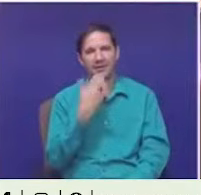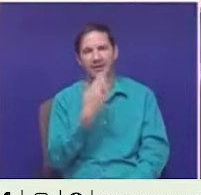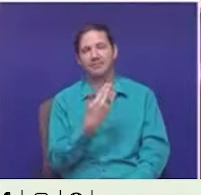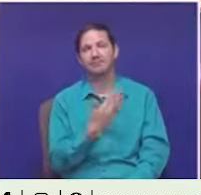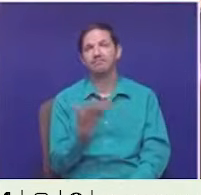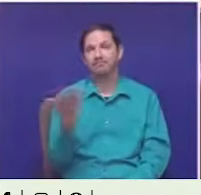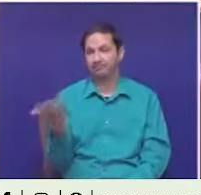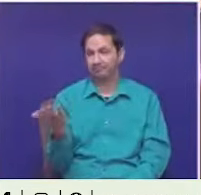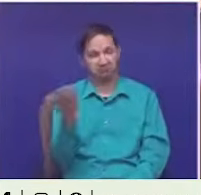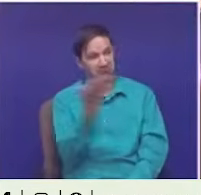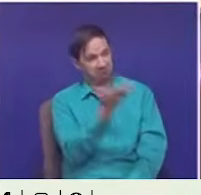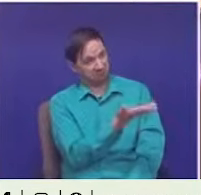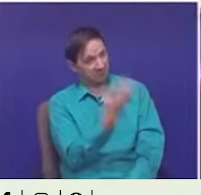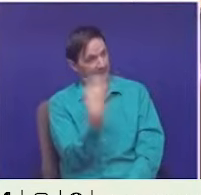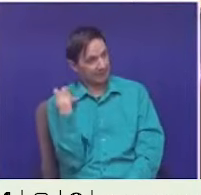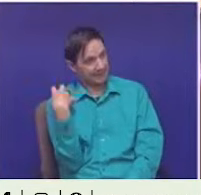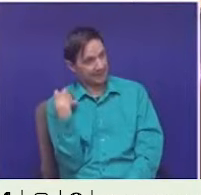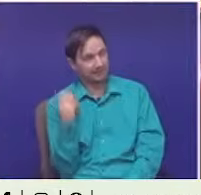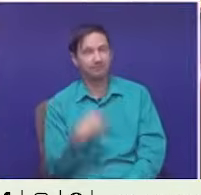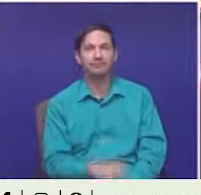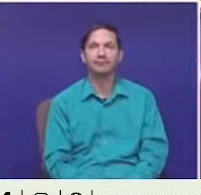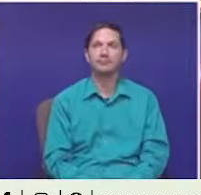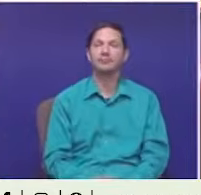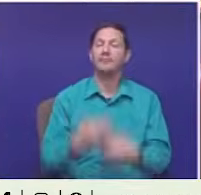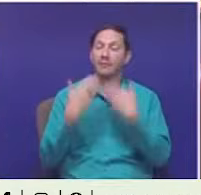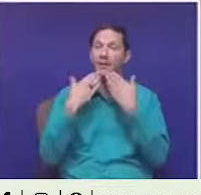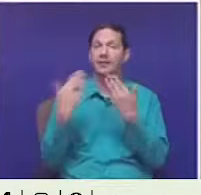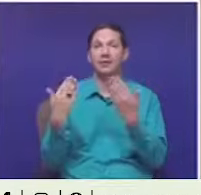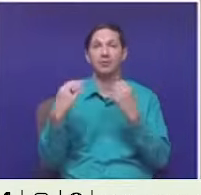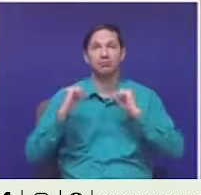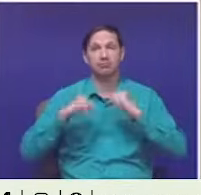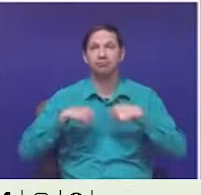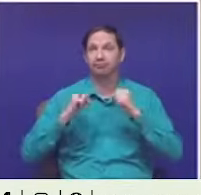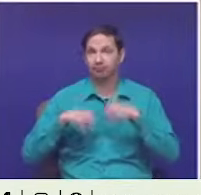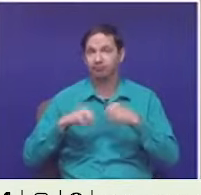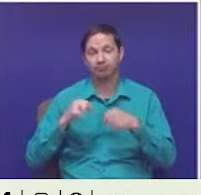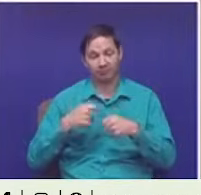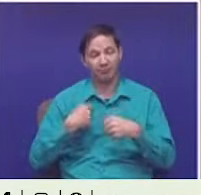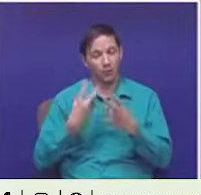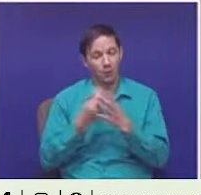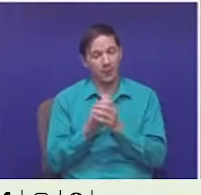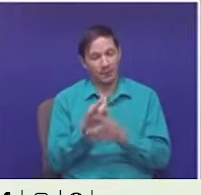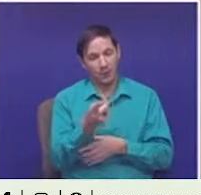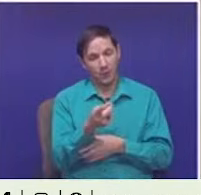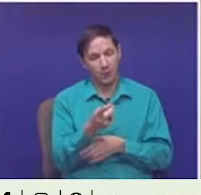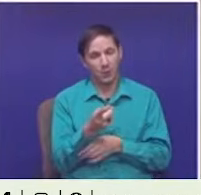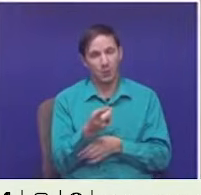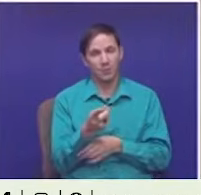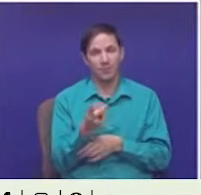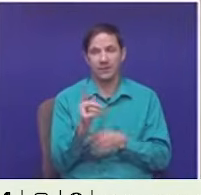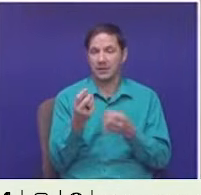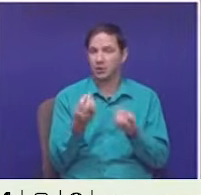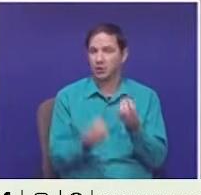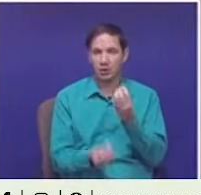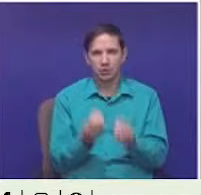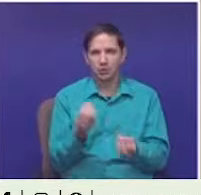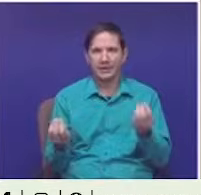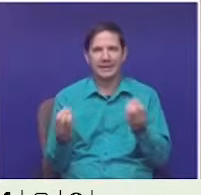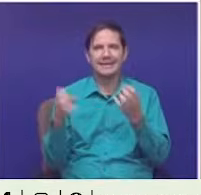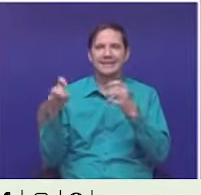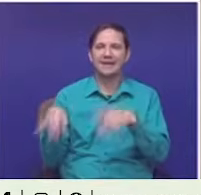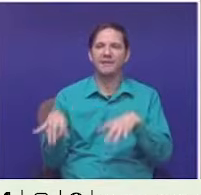Over to you, Minister. Thank you very much. And I agree with you, Honorable Member, that children should not be the